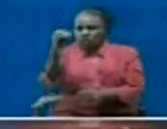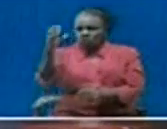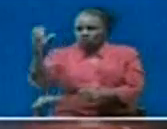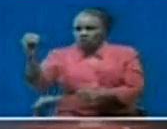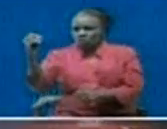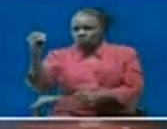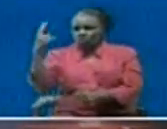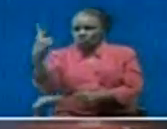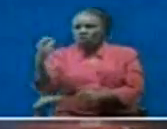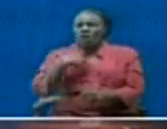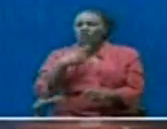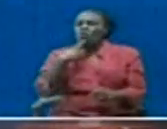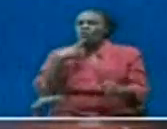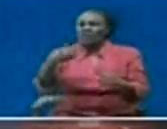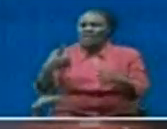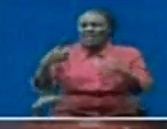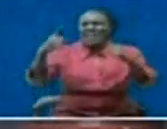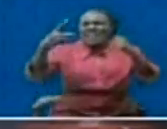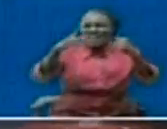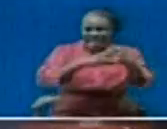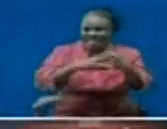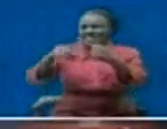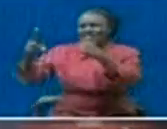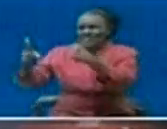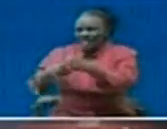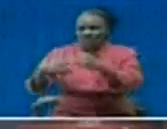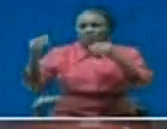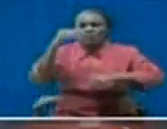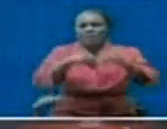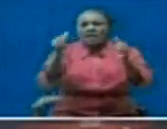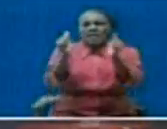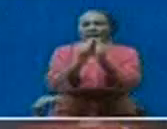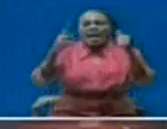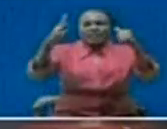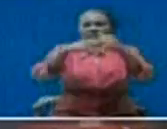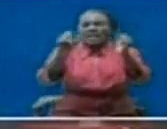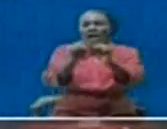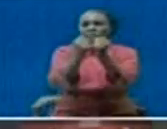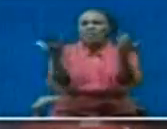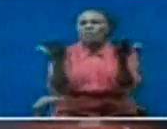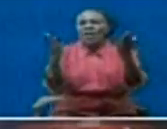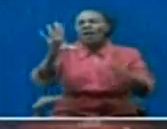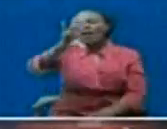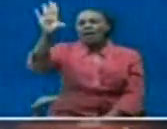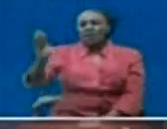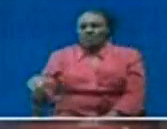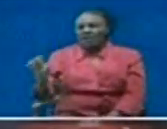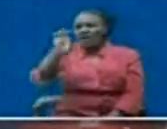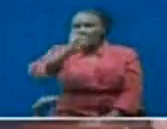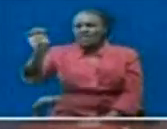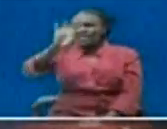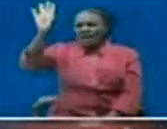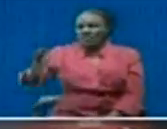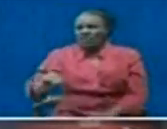from the year 2000, we have had 197 referendums, of which 19 have been held in Africa. The East Africa region has